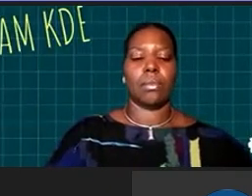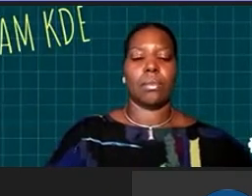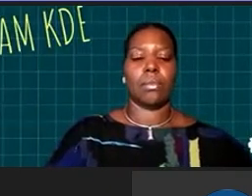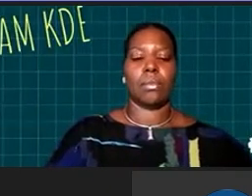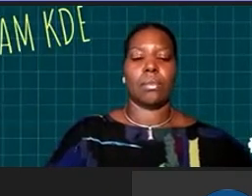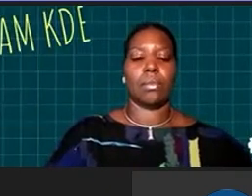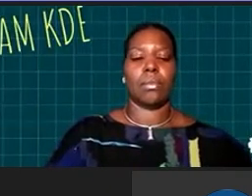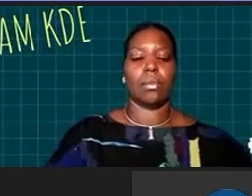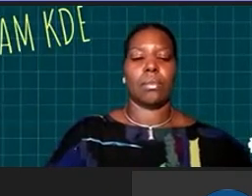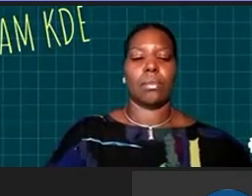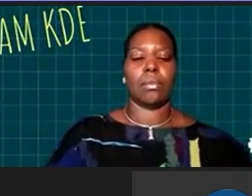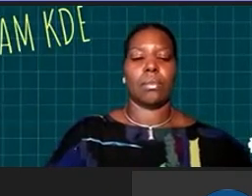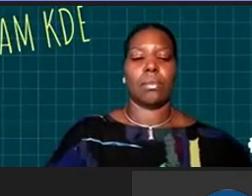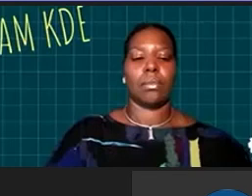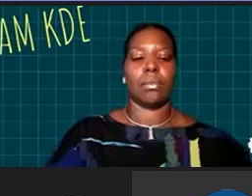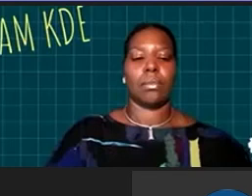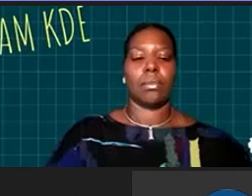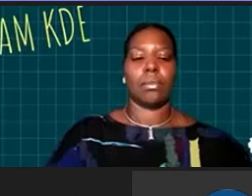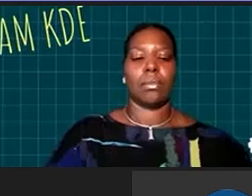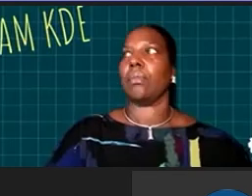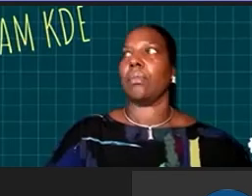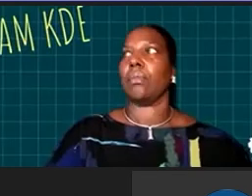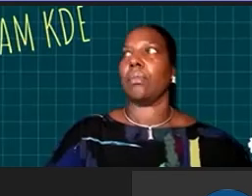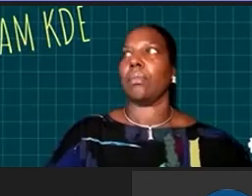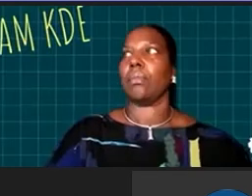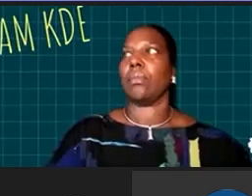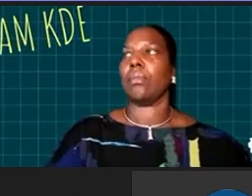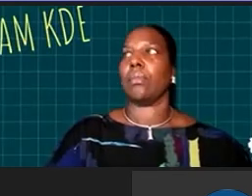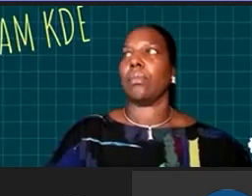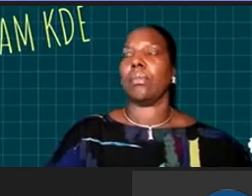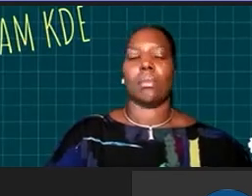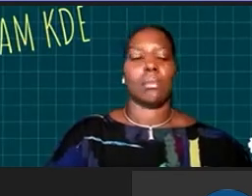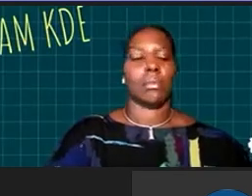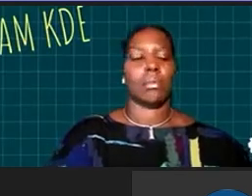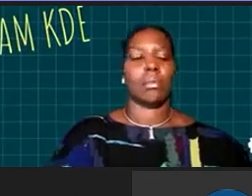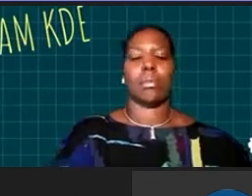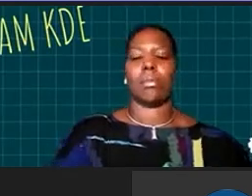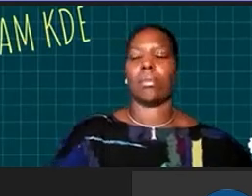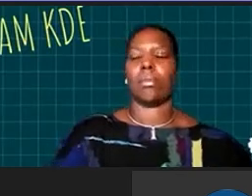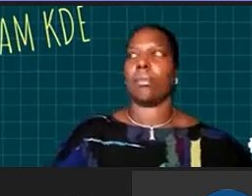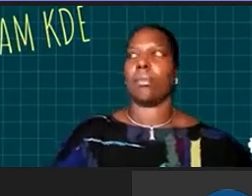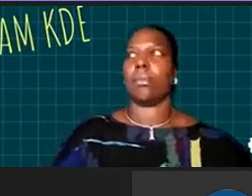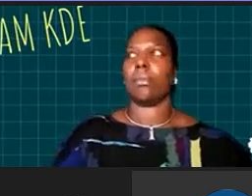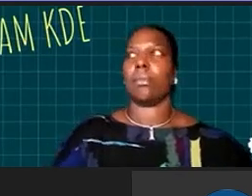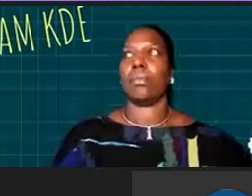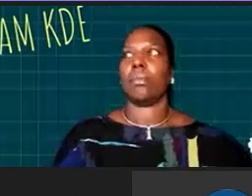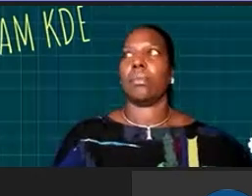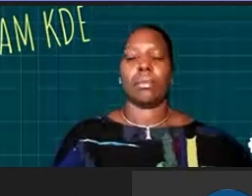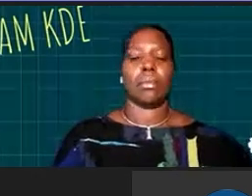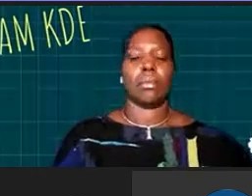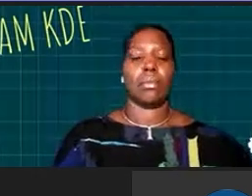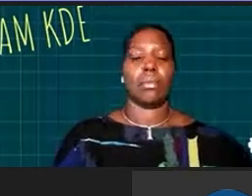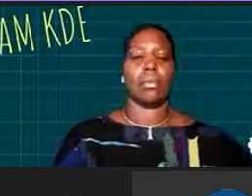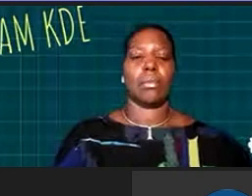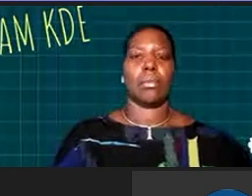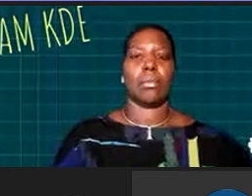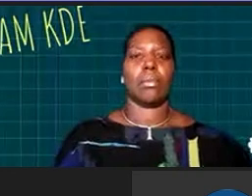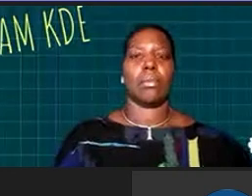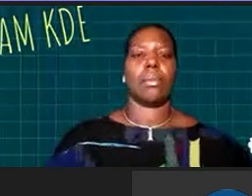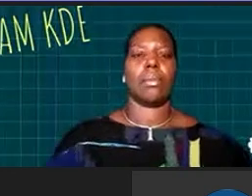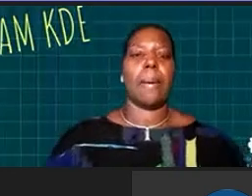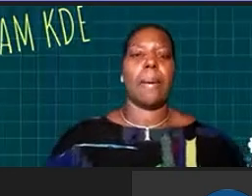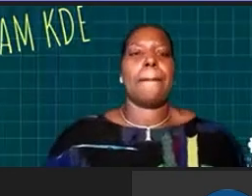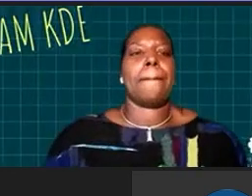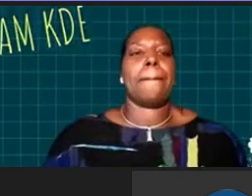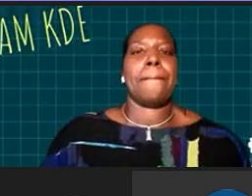So dark fiber, you are responsible for much more of the process, but as often the case, when there's less